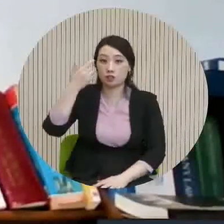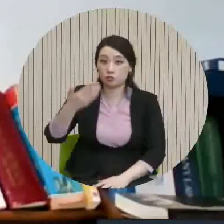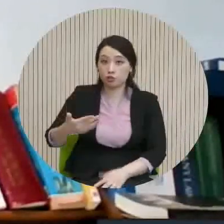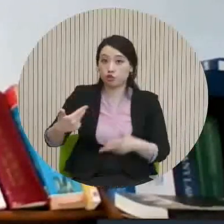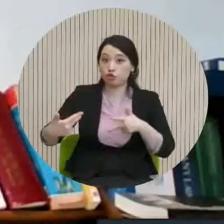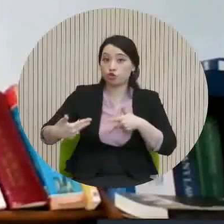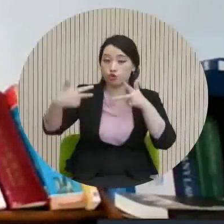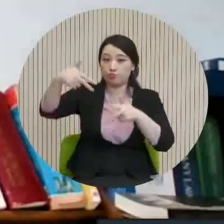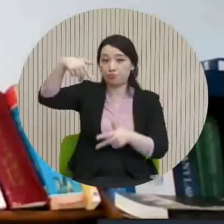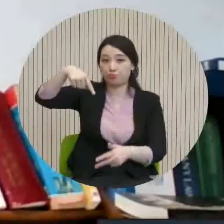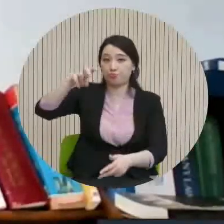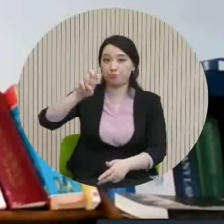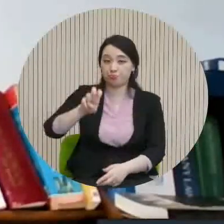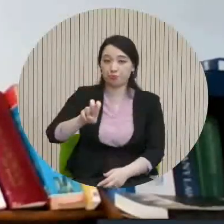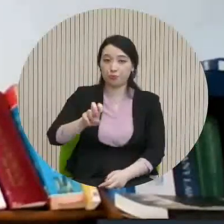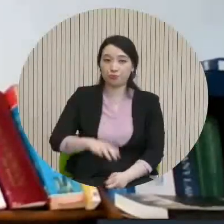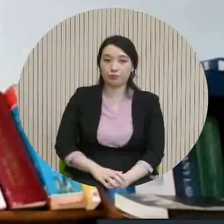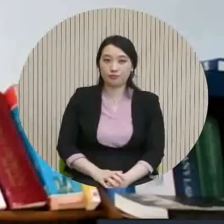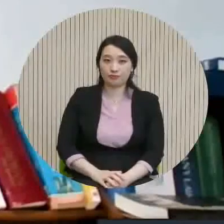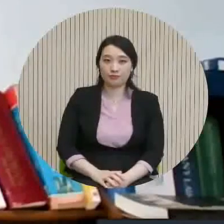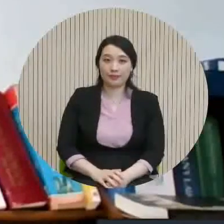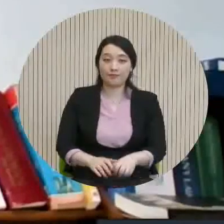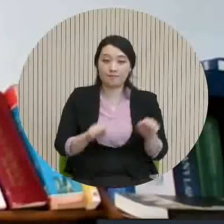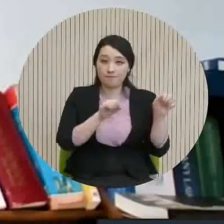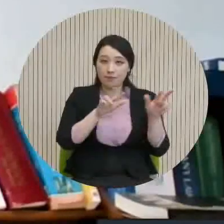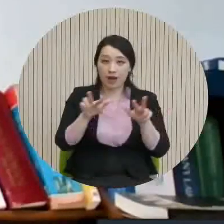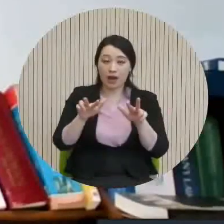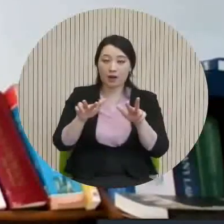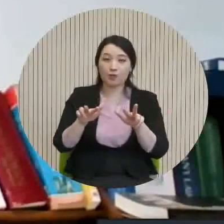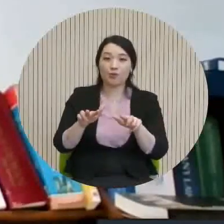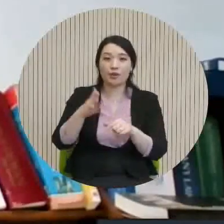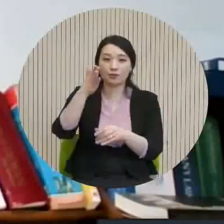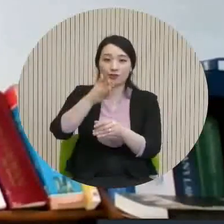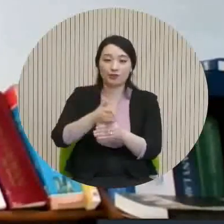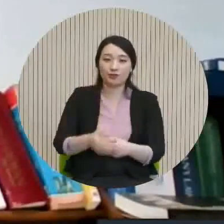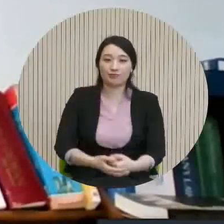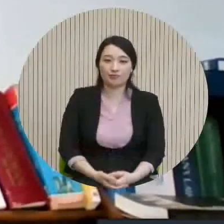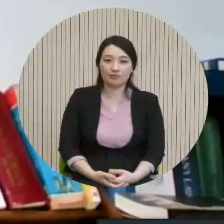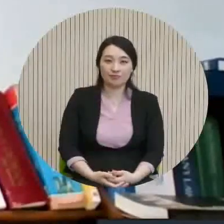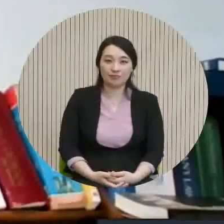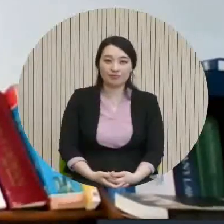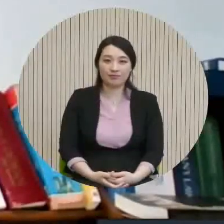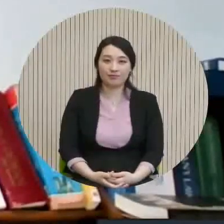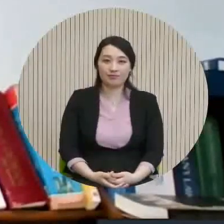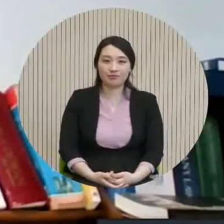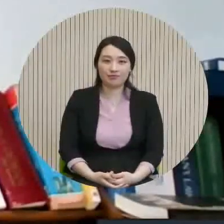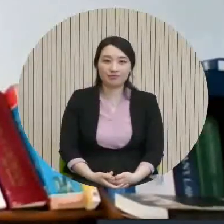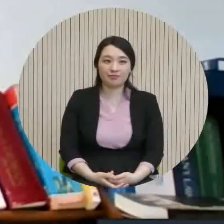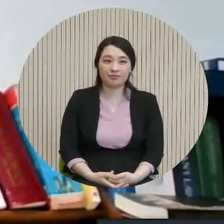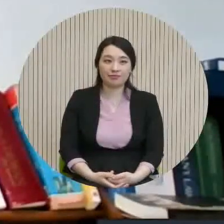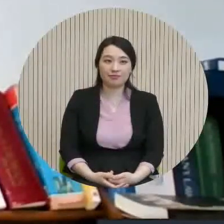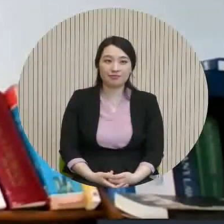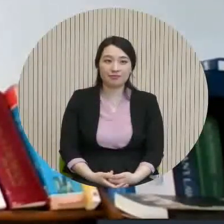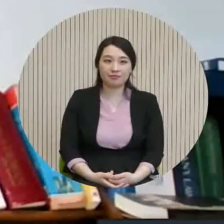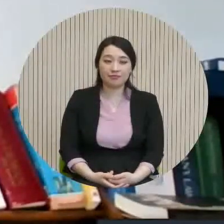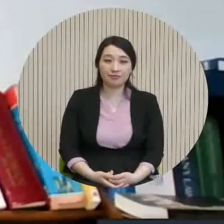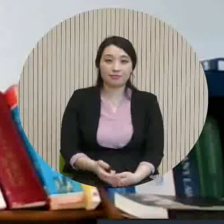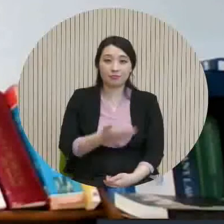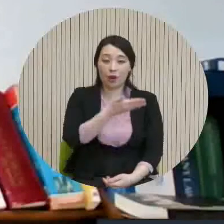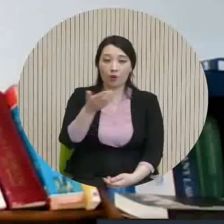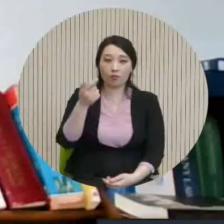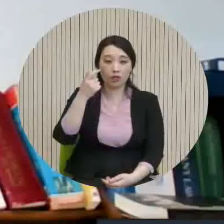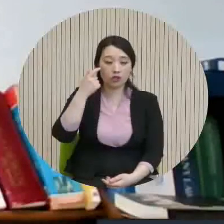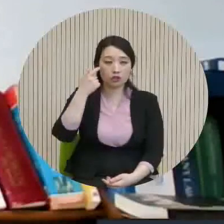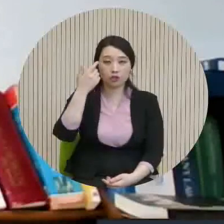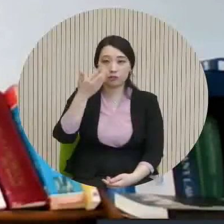provided his presentation via the pre-recorded video, but he is now joining with us in Zoom to have Q&A